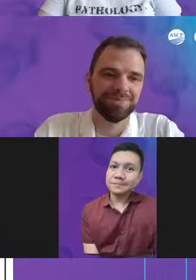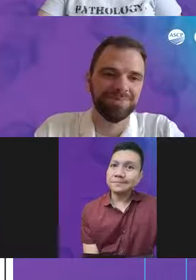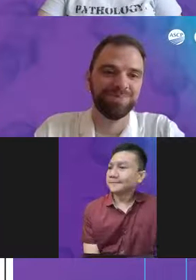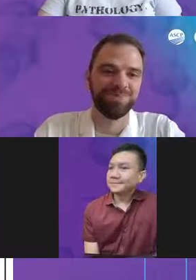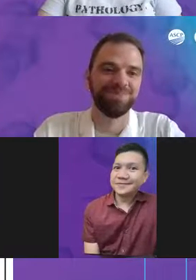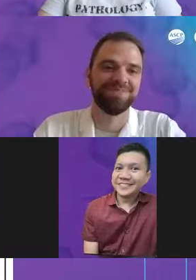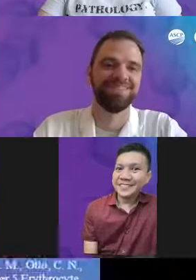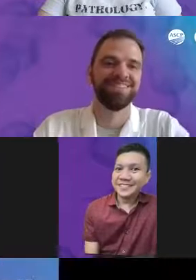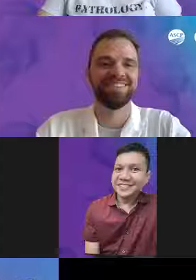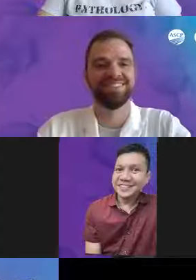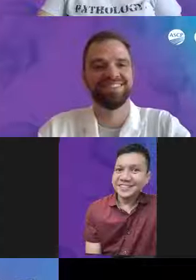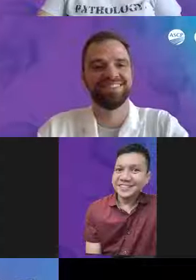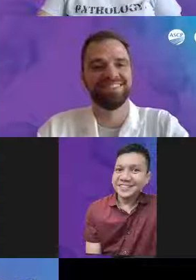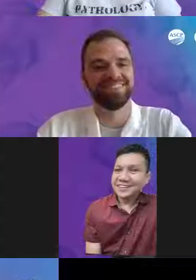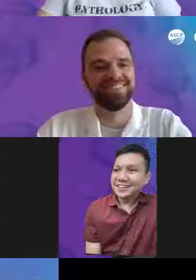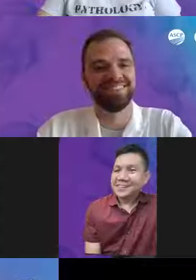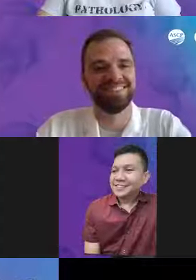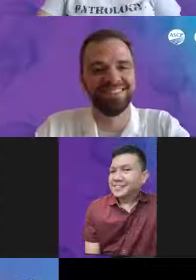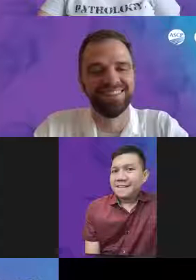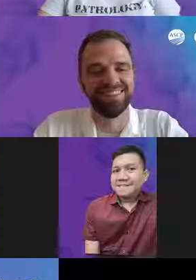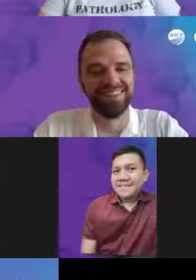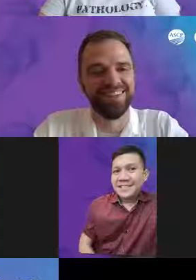good. Well, thank you.